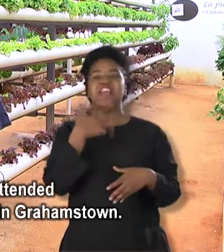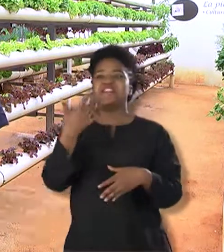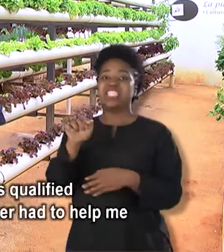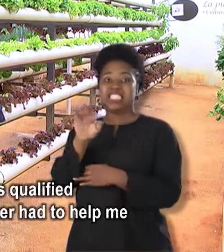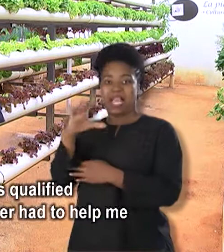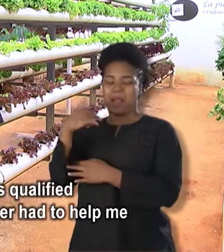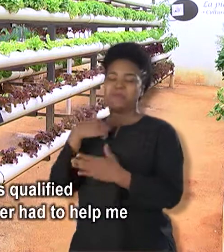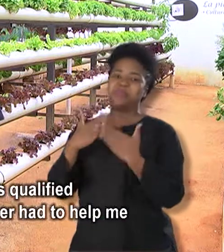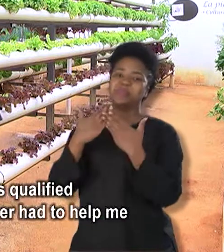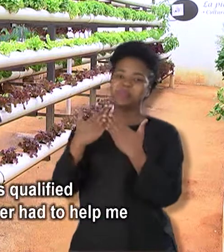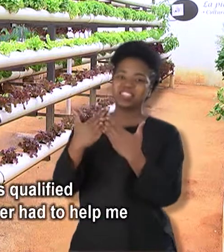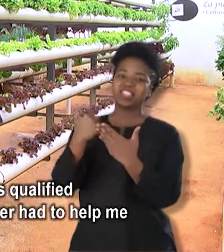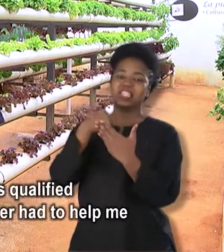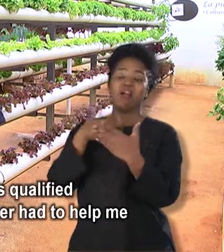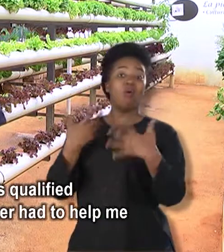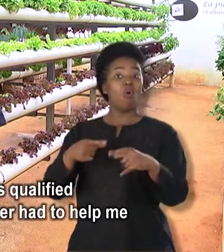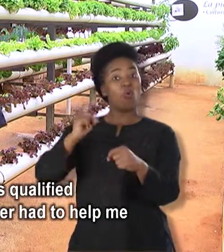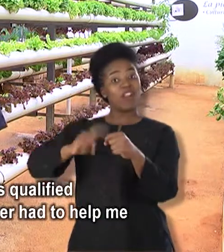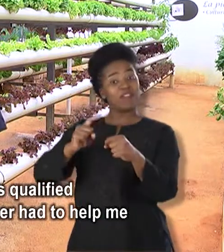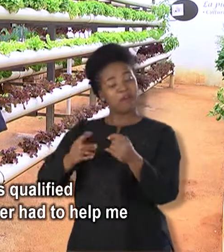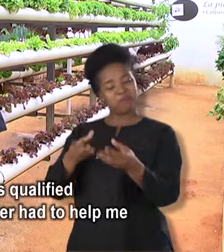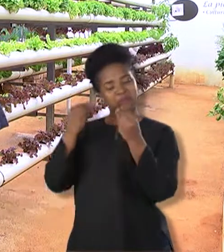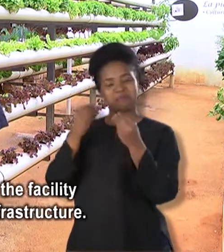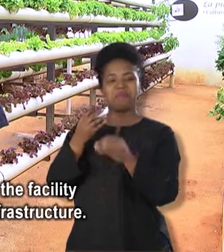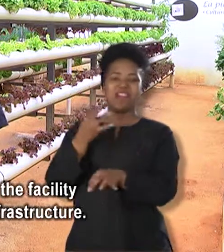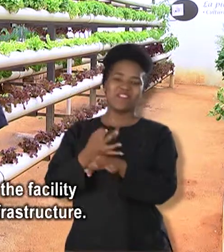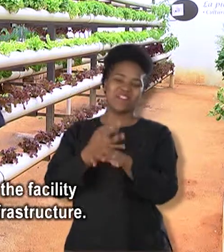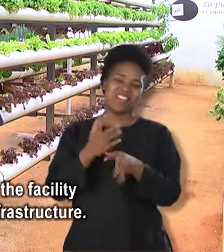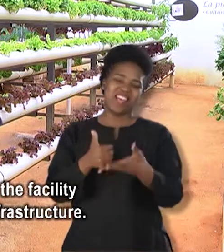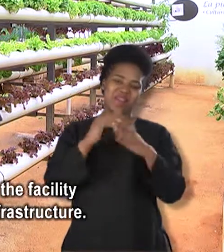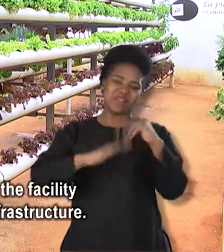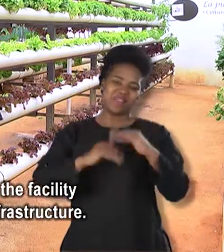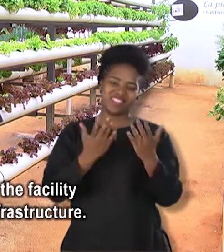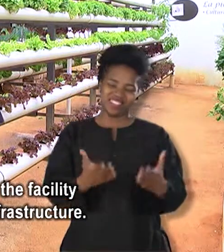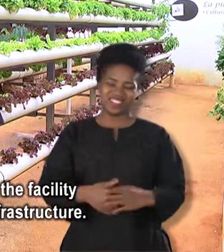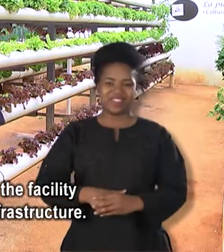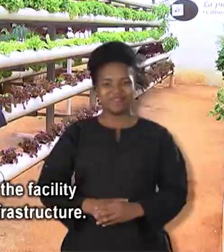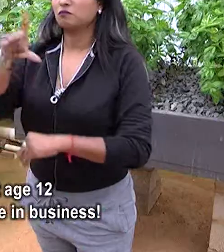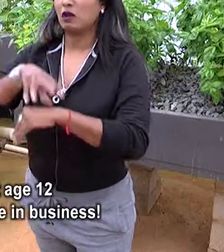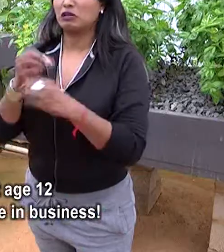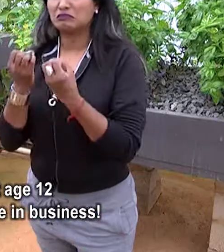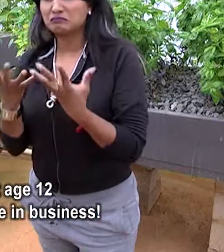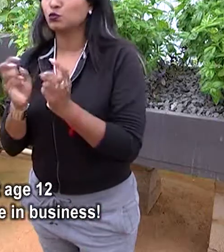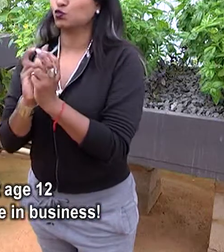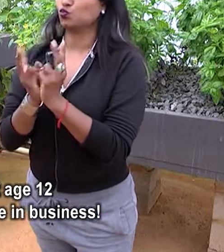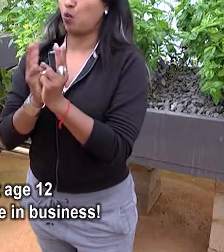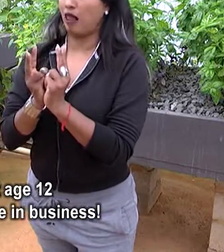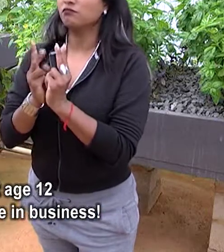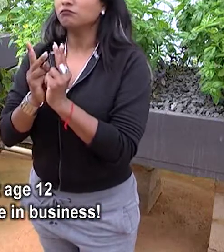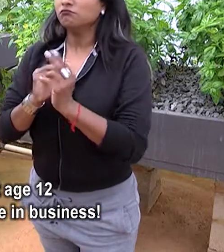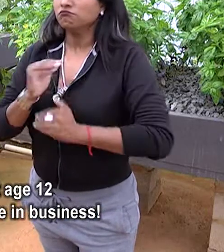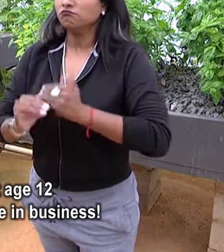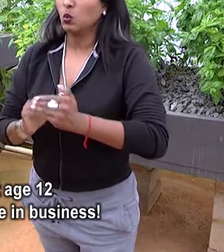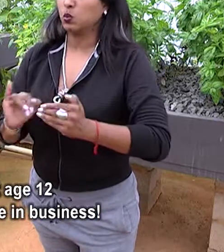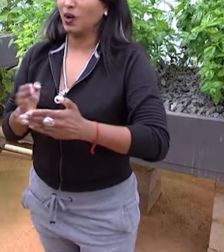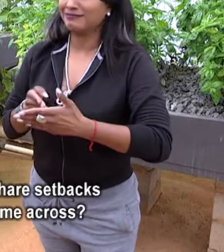Grahamstown and then I was qualified and my father had to help me to build the whole facility and infrastructure. At age 12, you